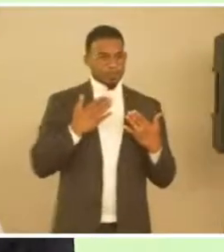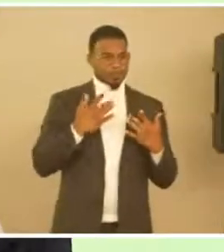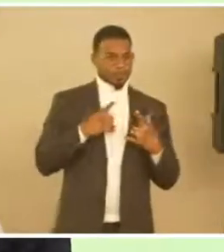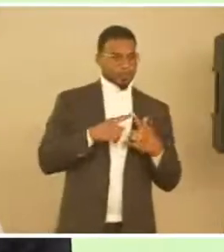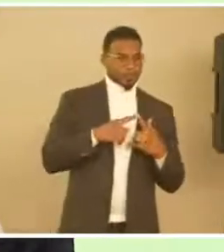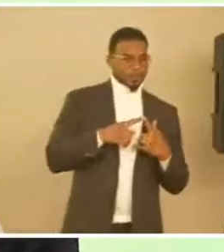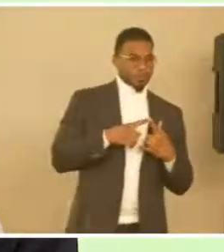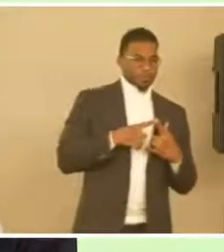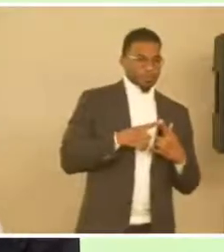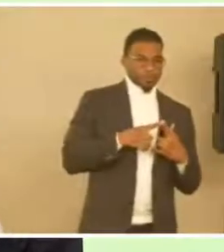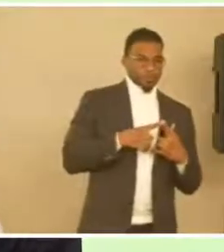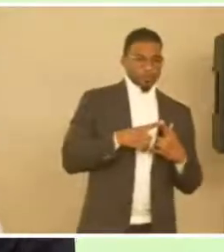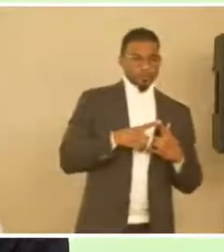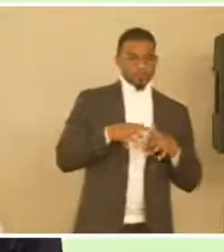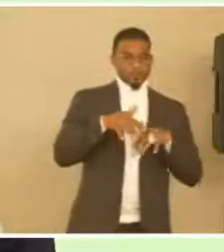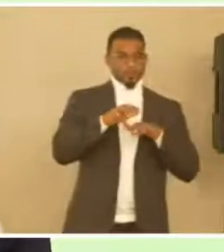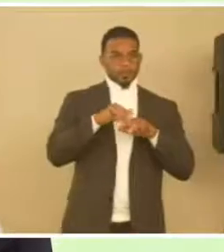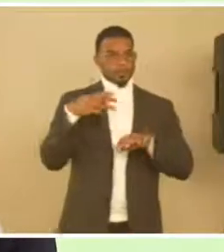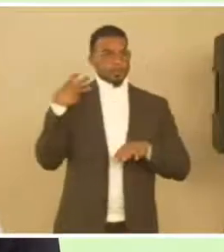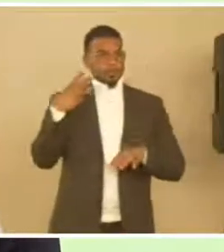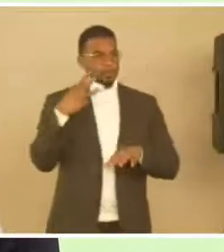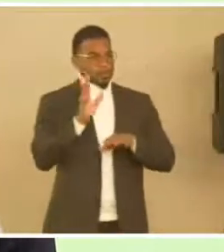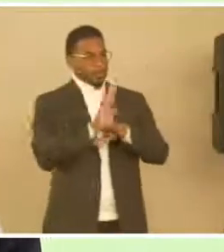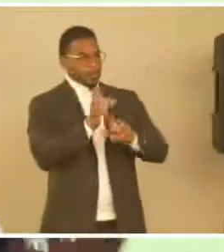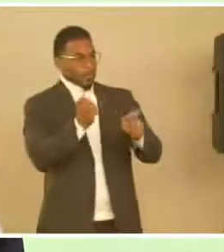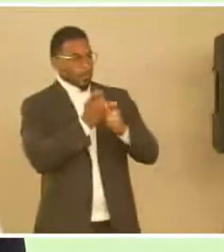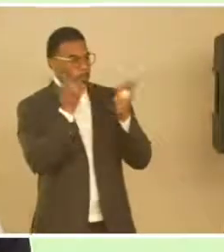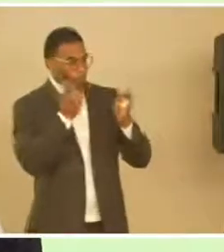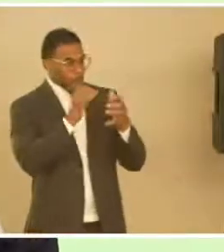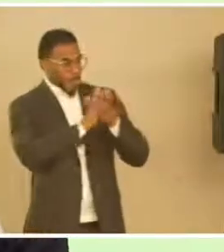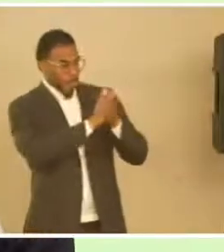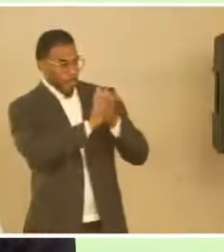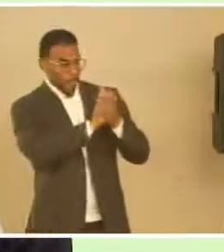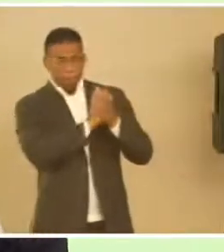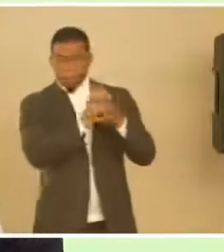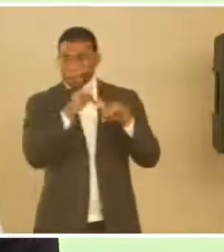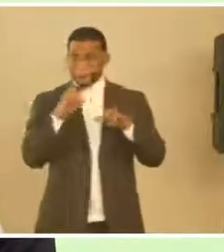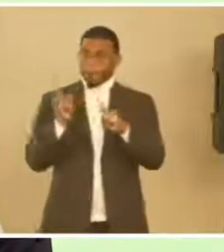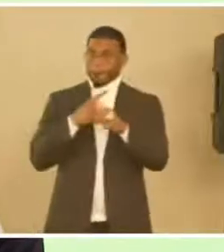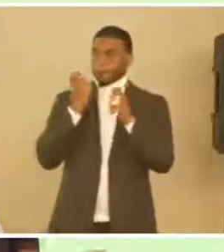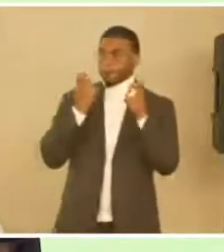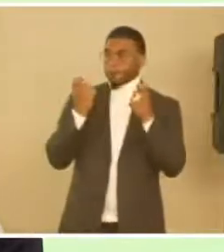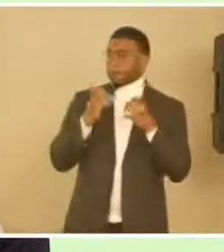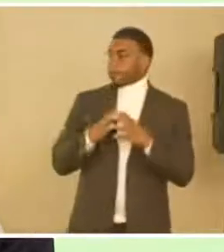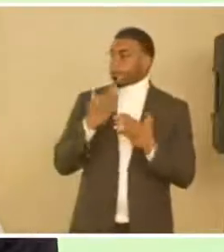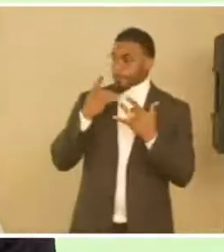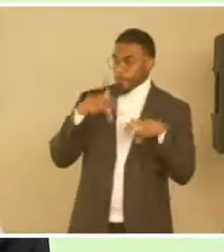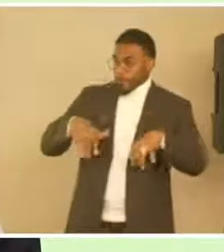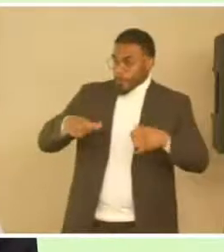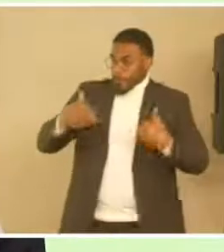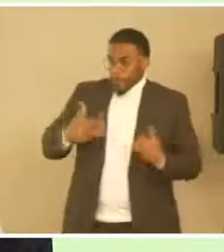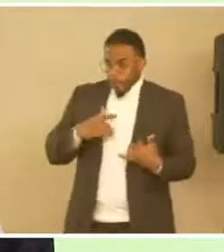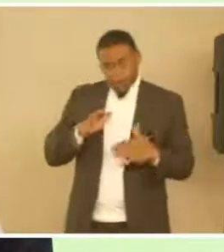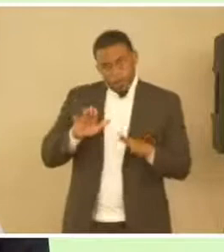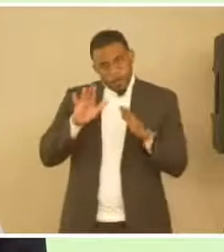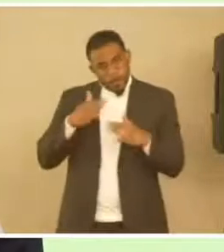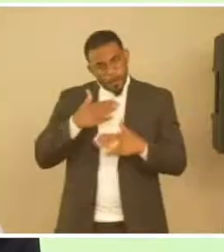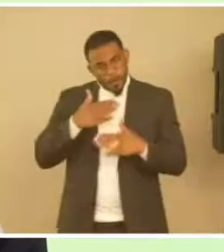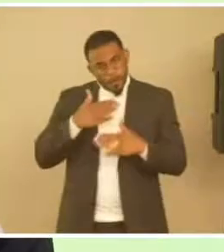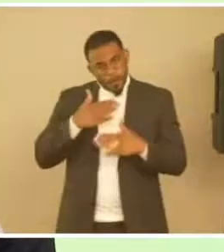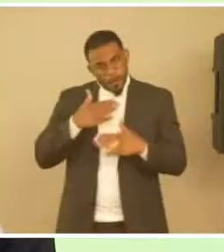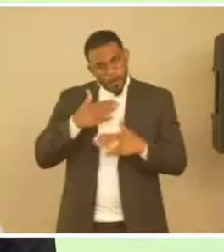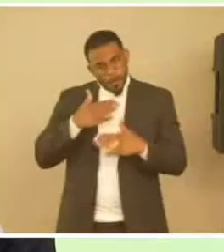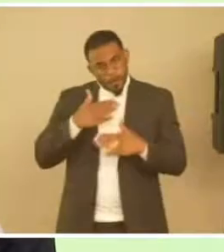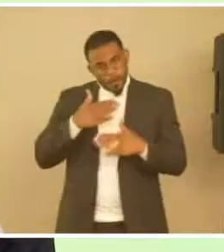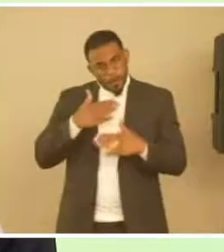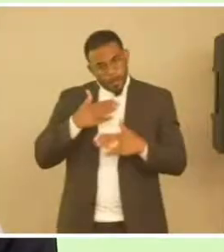to the March on Washington Film Festival, and congratulations for your festival. And thank you for having me. This is a great joy